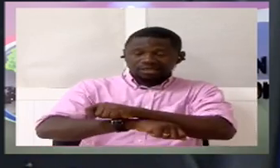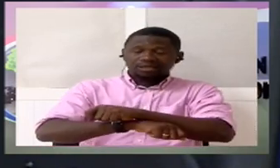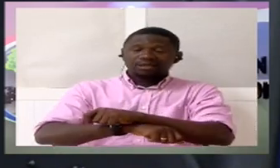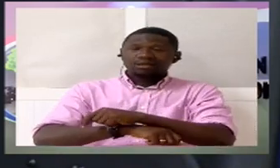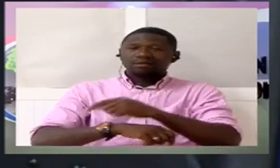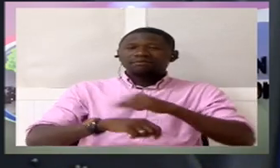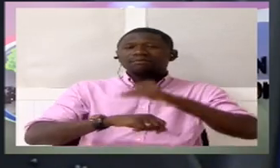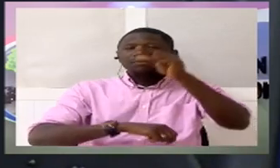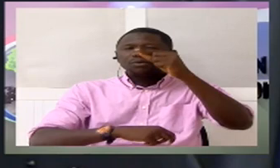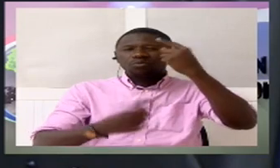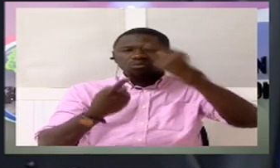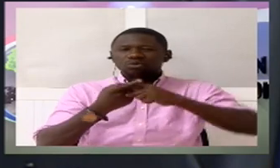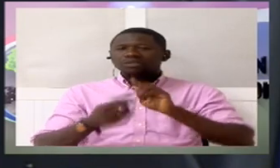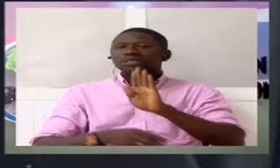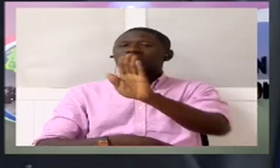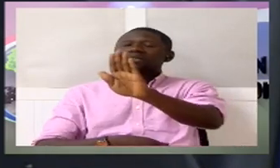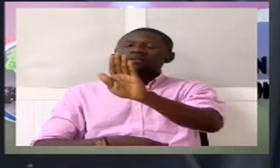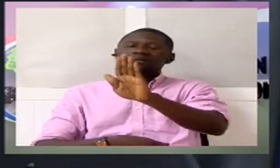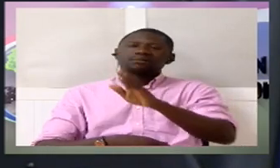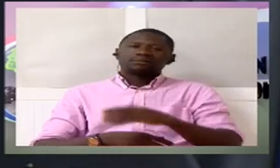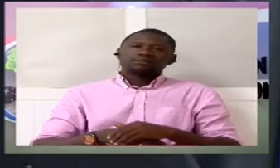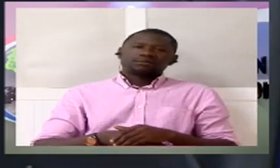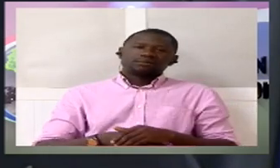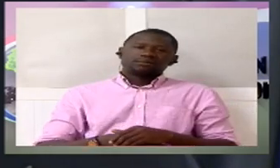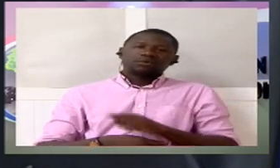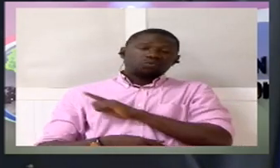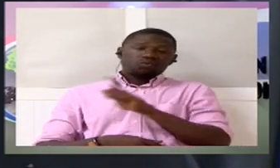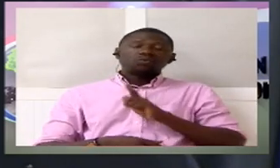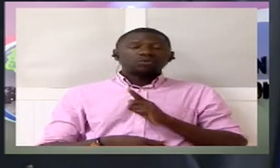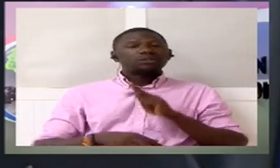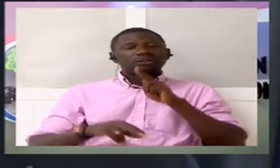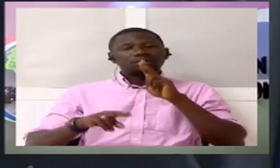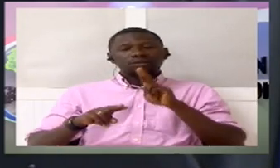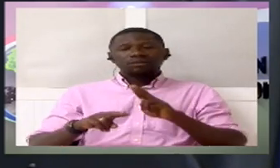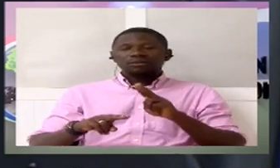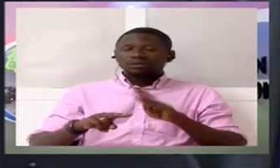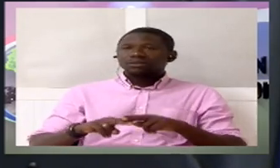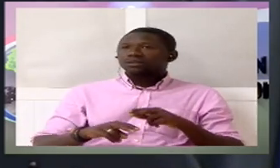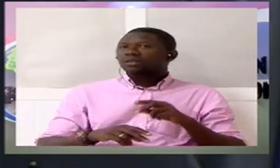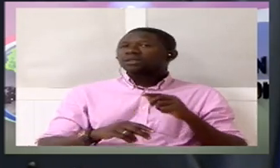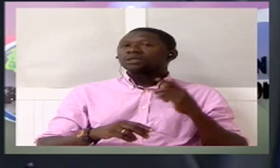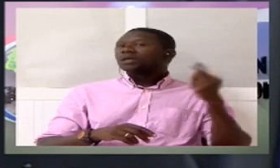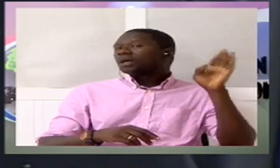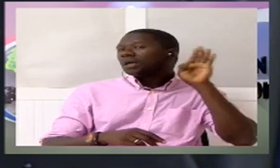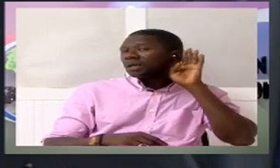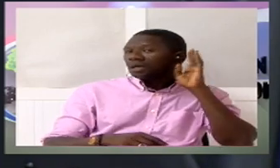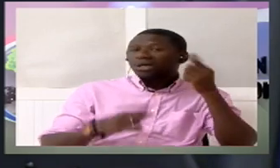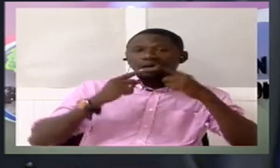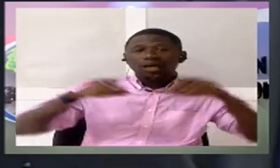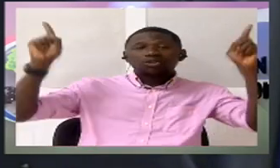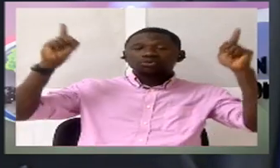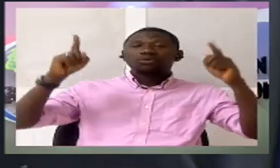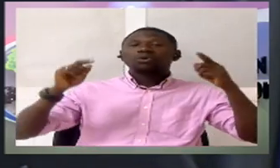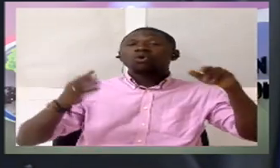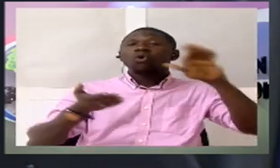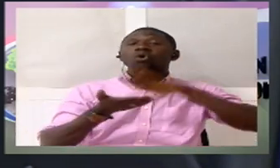few months later ntolsi talengaje announcement ke GRTS. We saw an announcement over GRTS who ye baba la asset